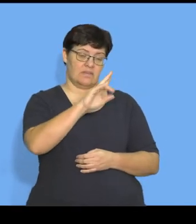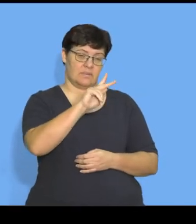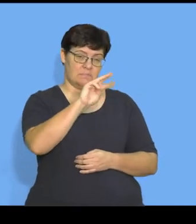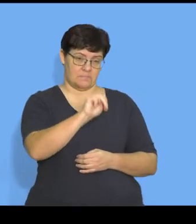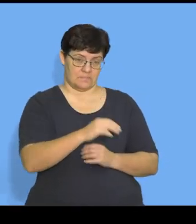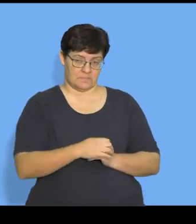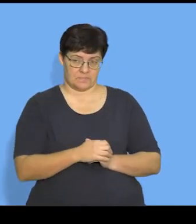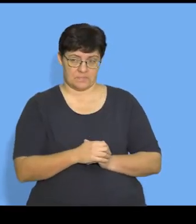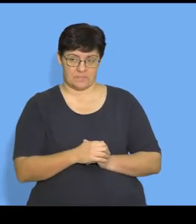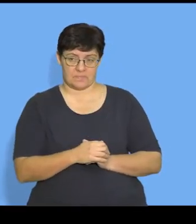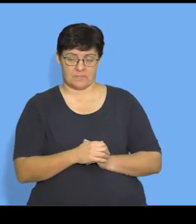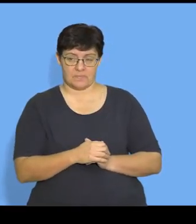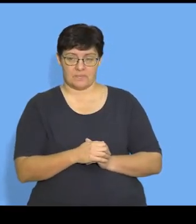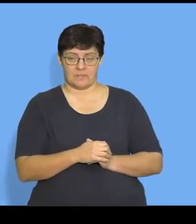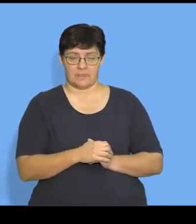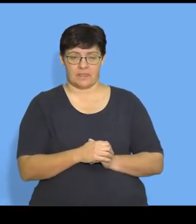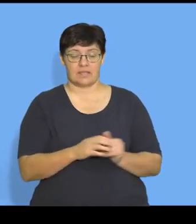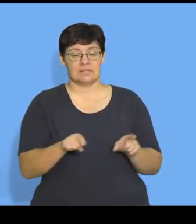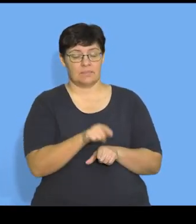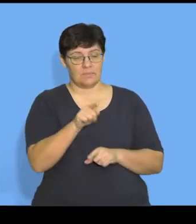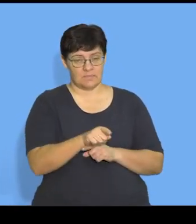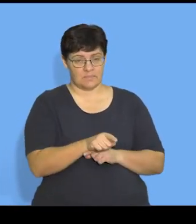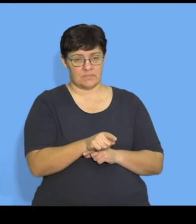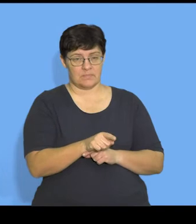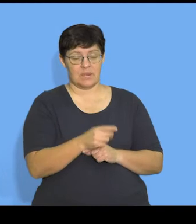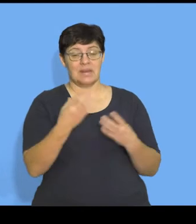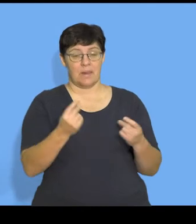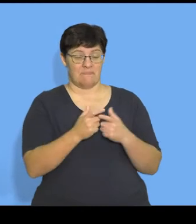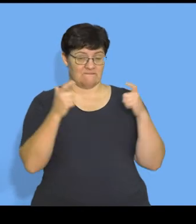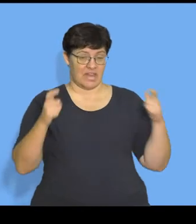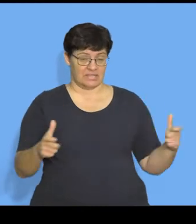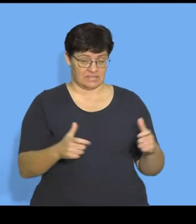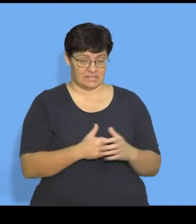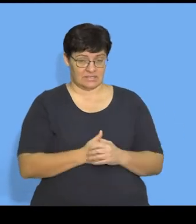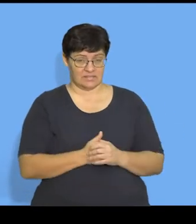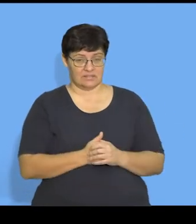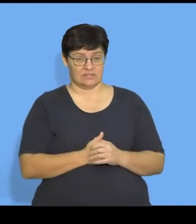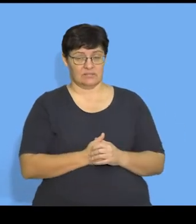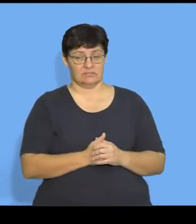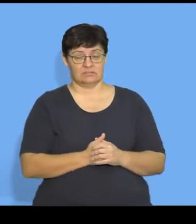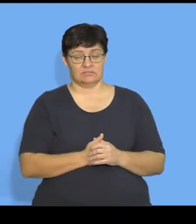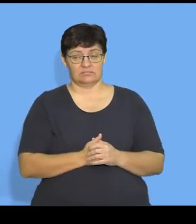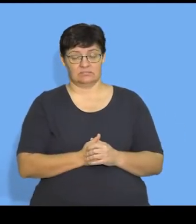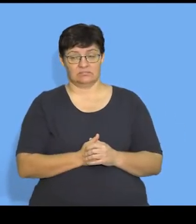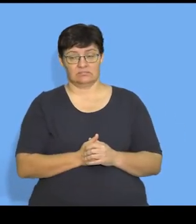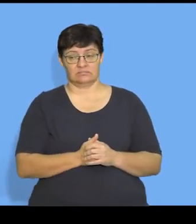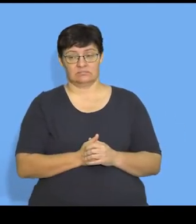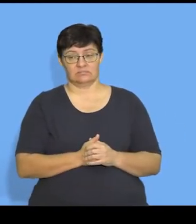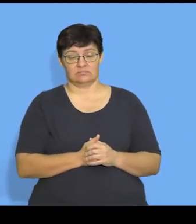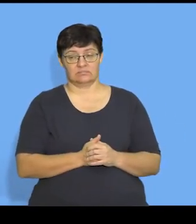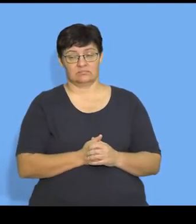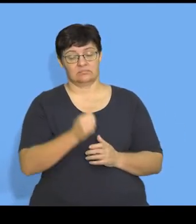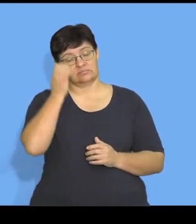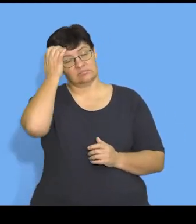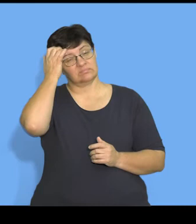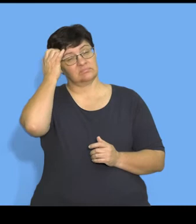kilometers. For one like this, where it's a very big number, going, even if we went, for